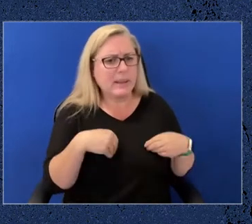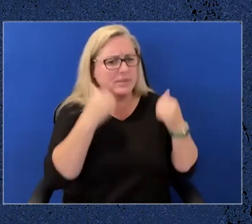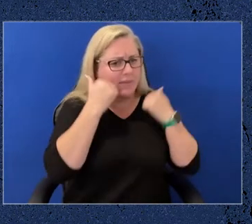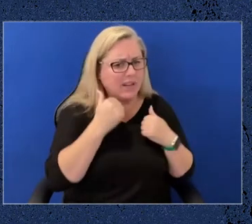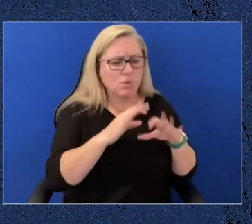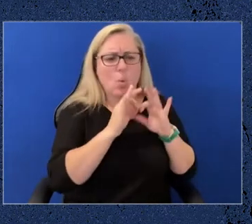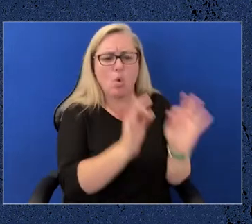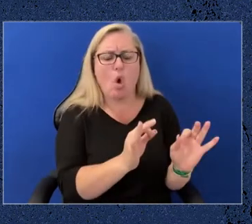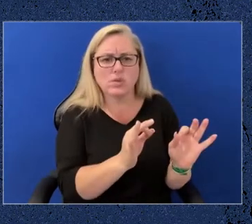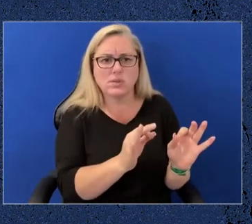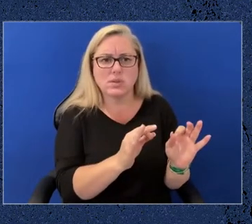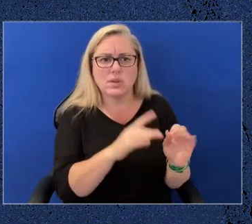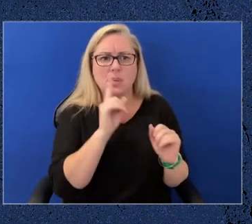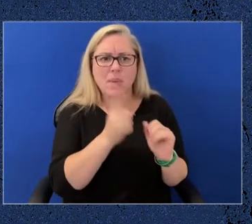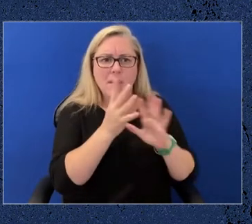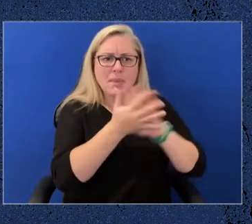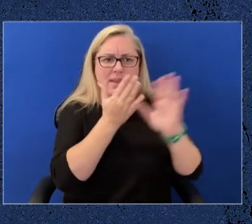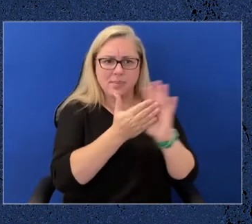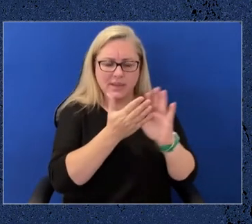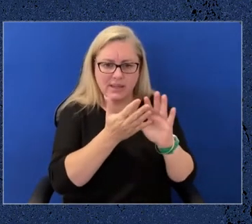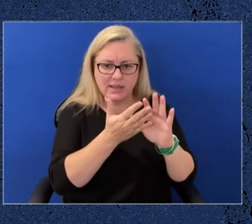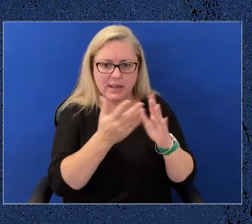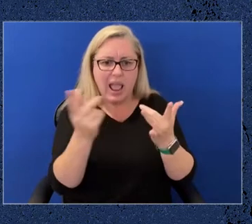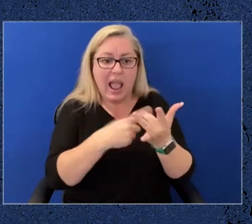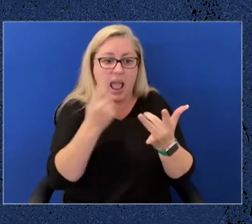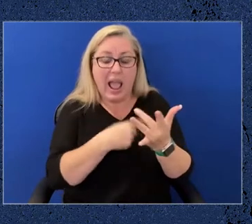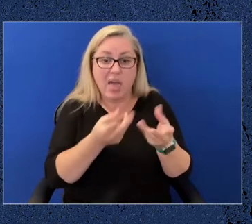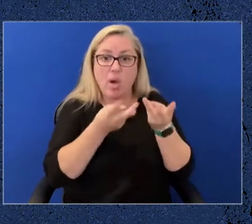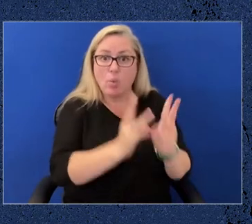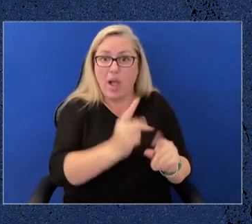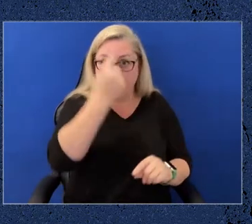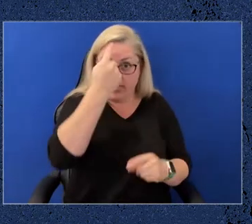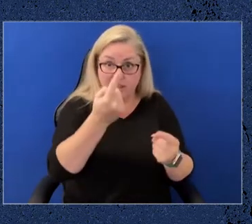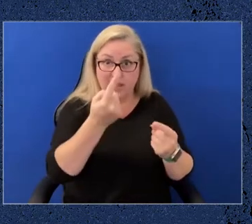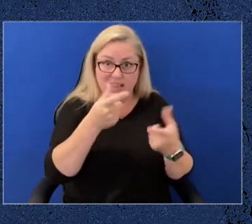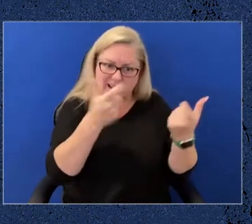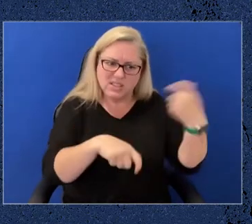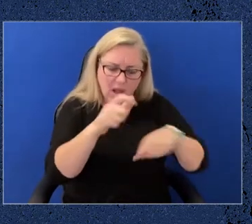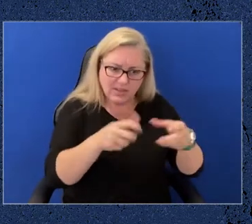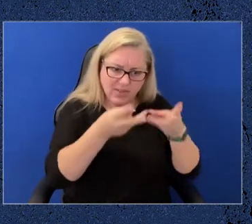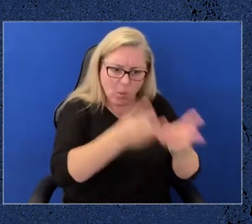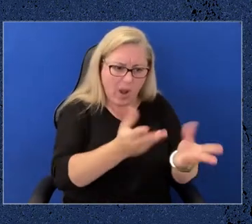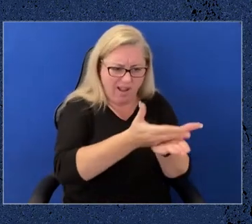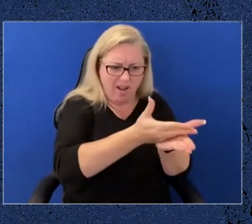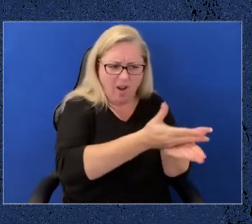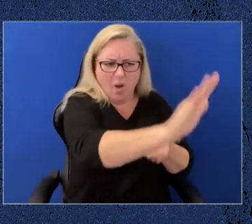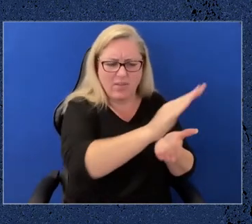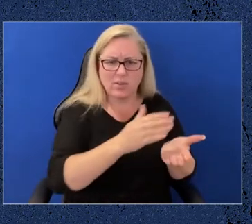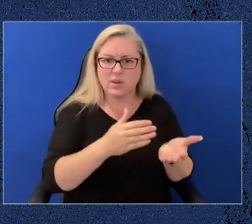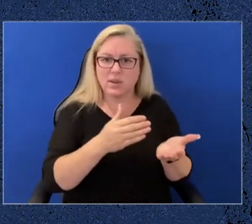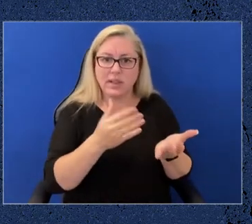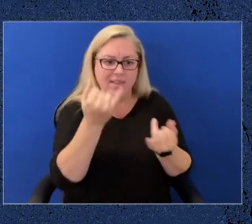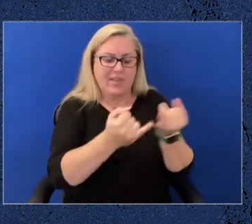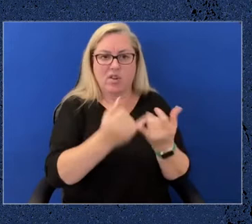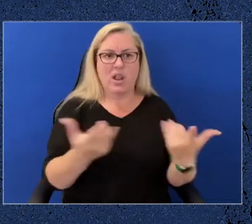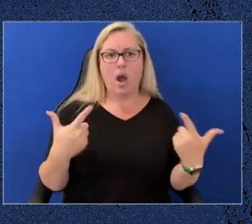And effectively cuts every other way of thinking scientifically out of the loop, right? So it's very arrogant. It's very,